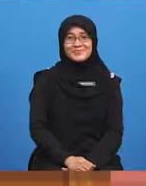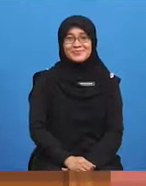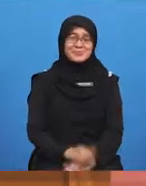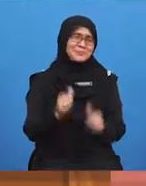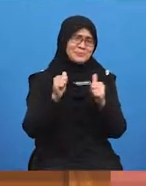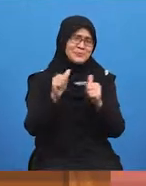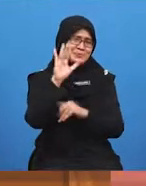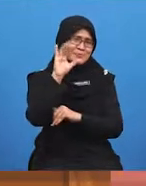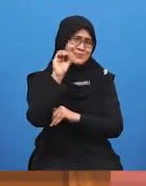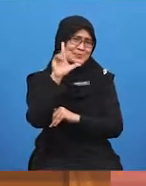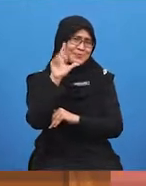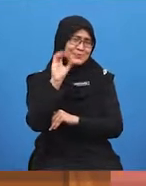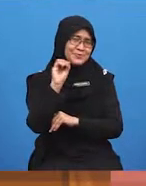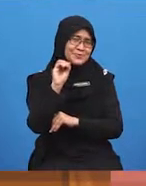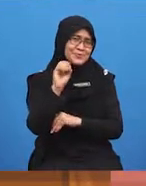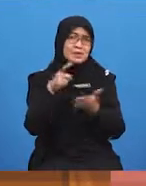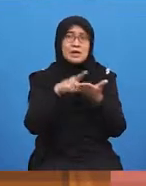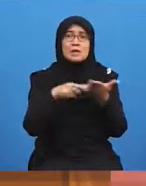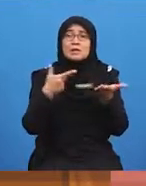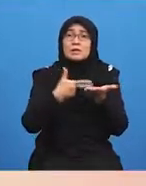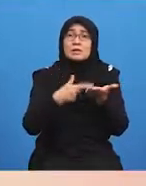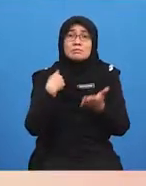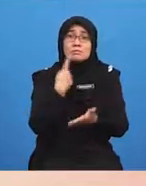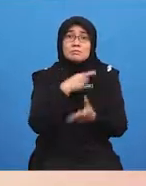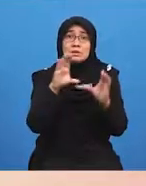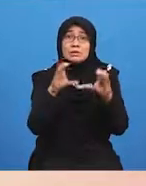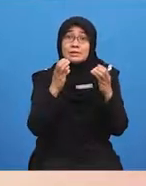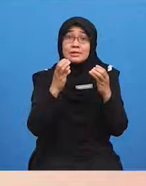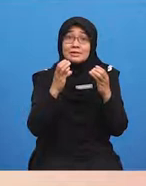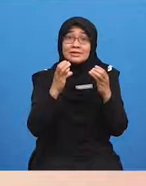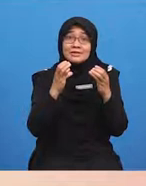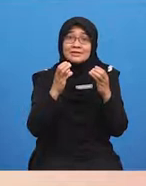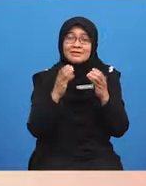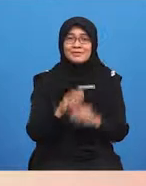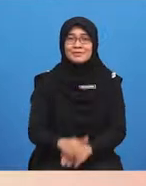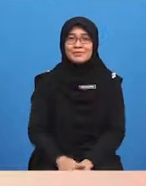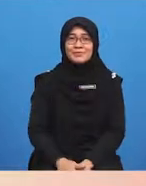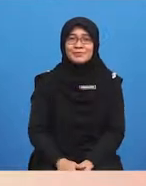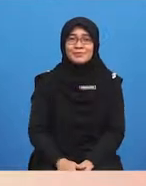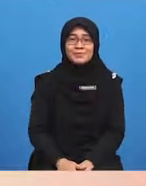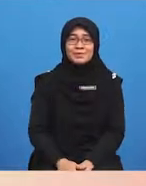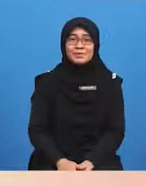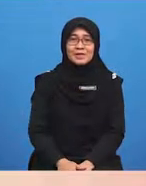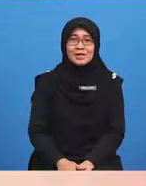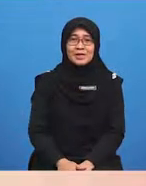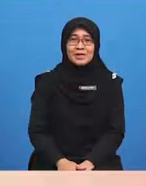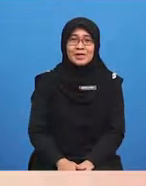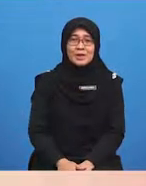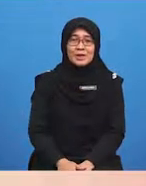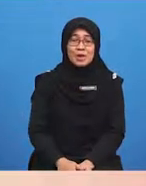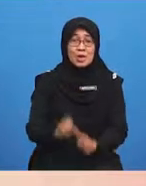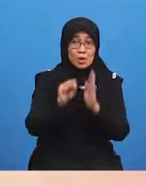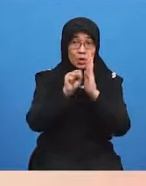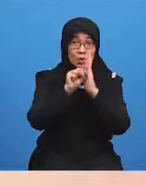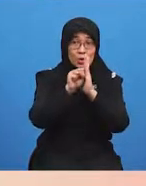Excellent, Yolo! What else did we do? Well, you also showed me your house, in case you